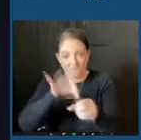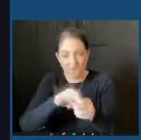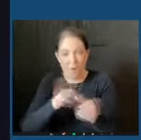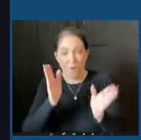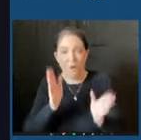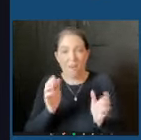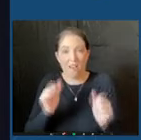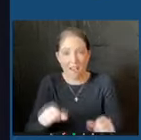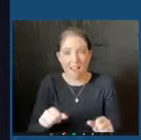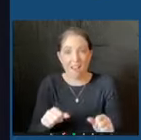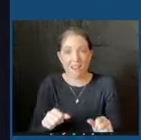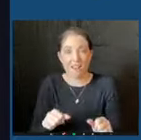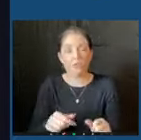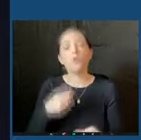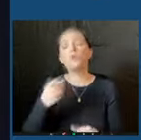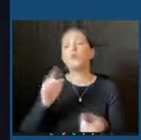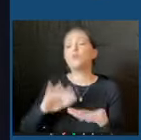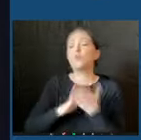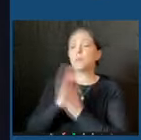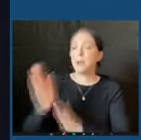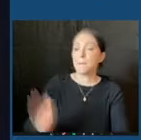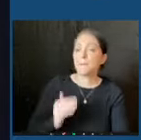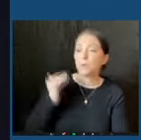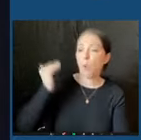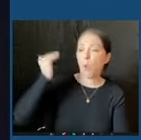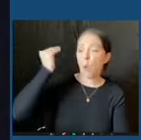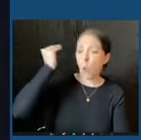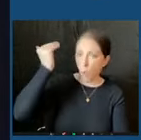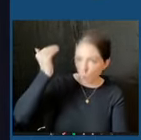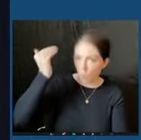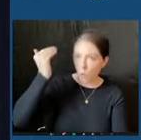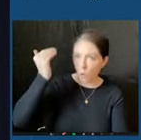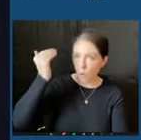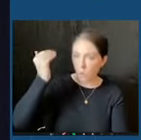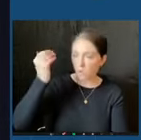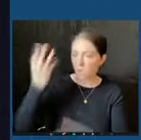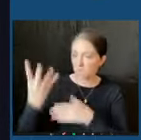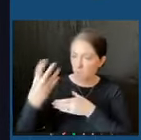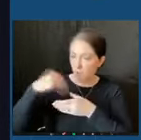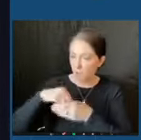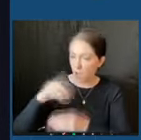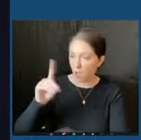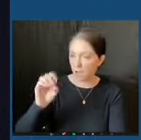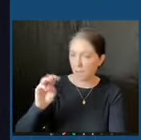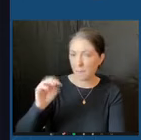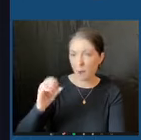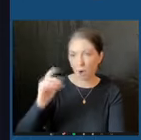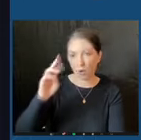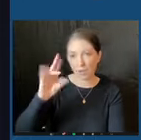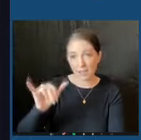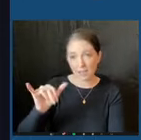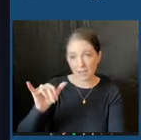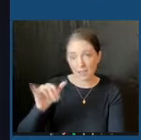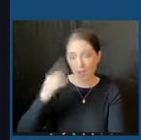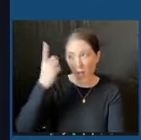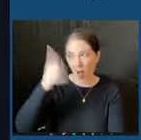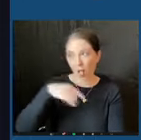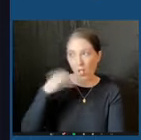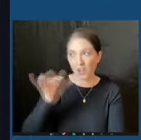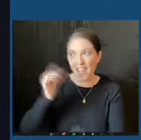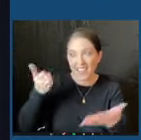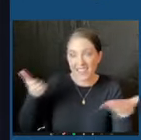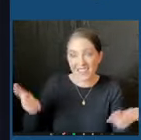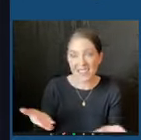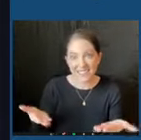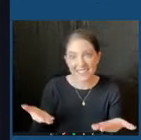your own adulthood and think about you know, what it means to be a part of a democracy, this is what it looks like when you can sit down and effectuate